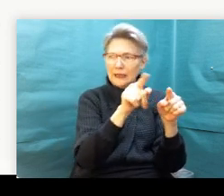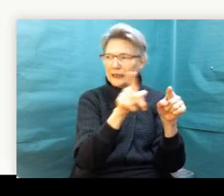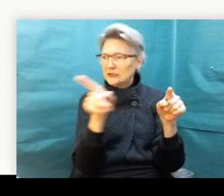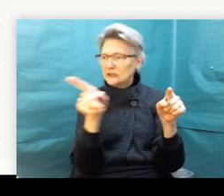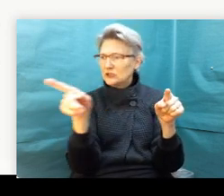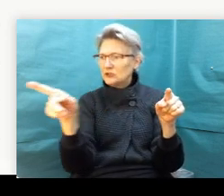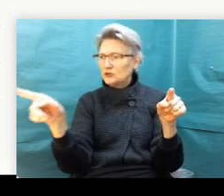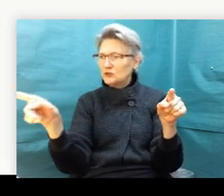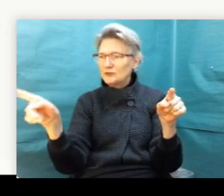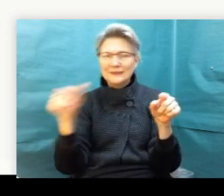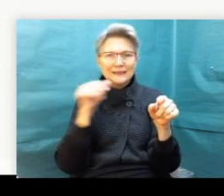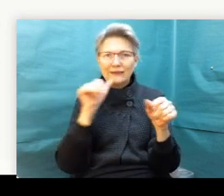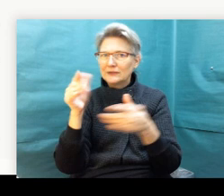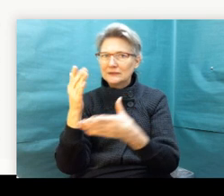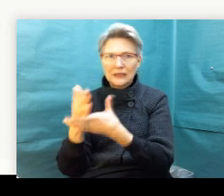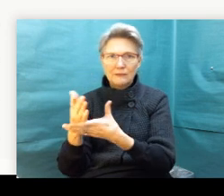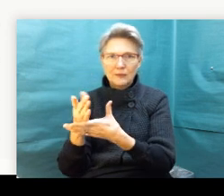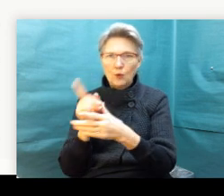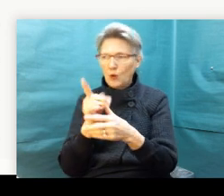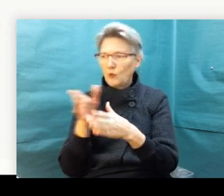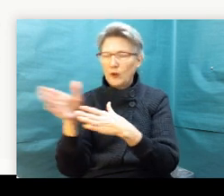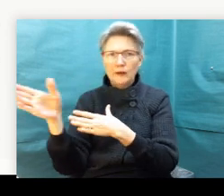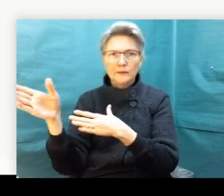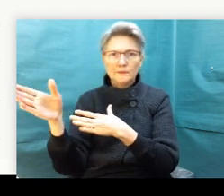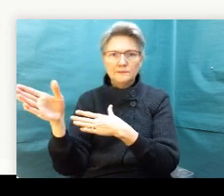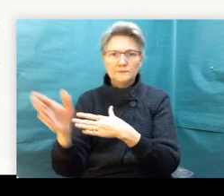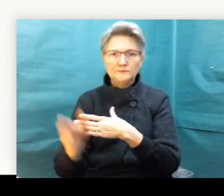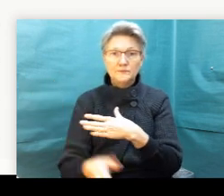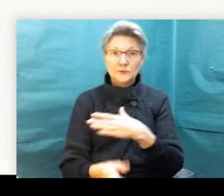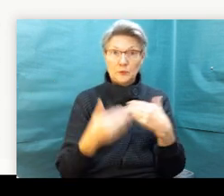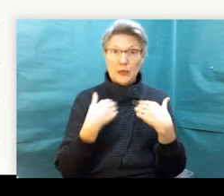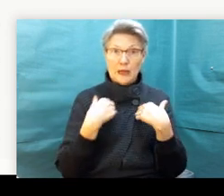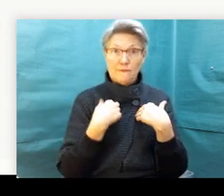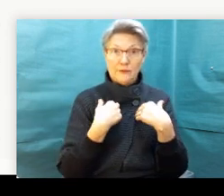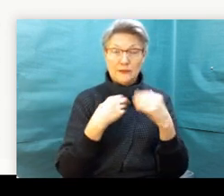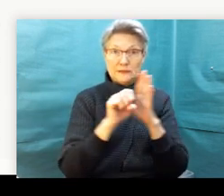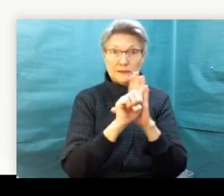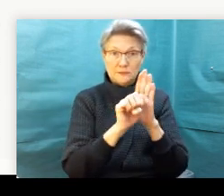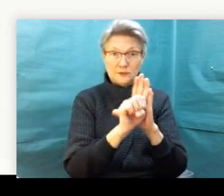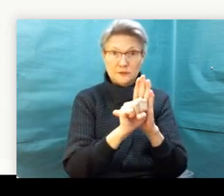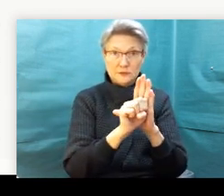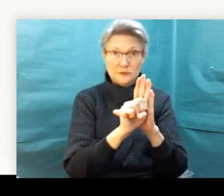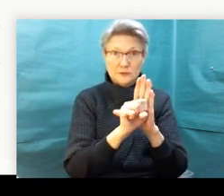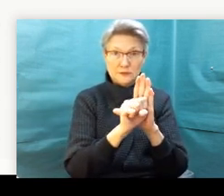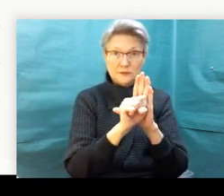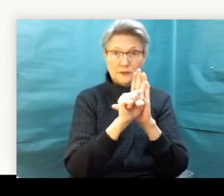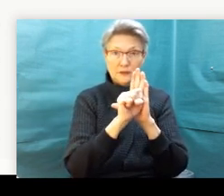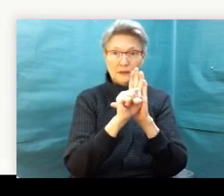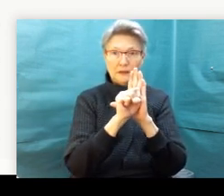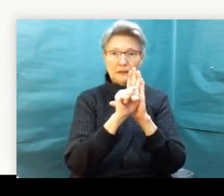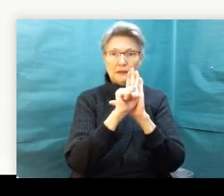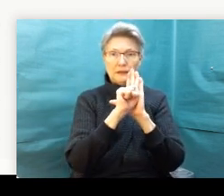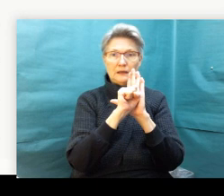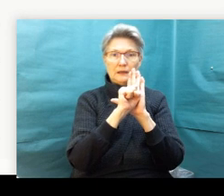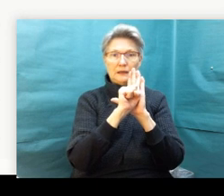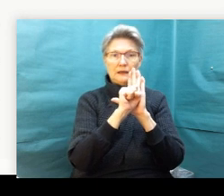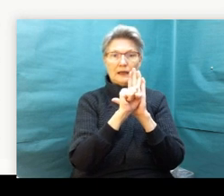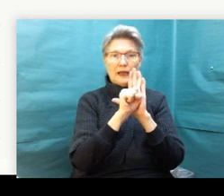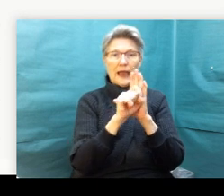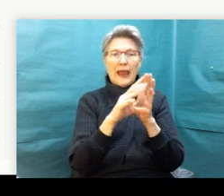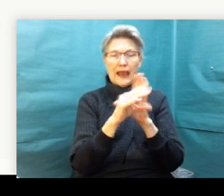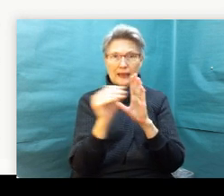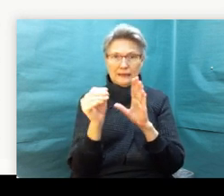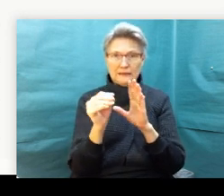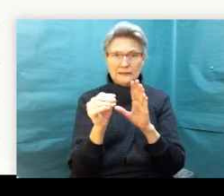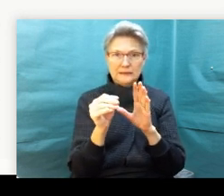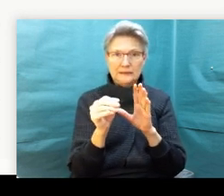continues without end in one direction. So we have these symbols here in the write it category, and